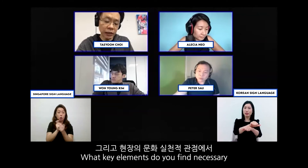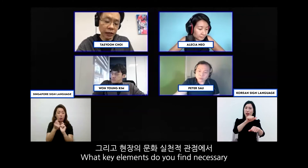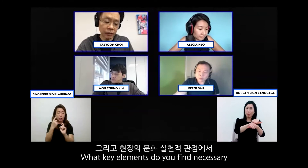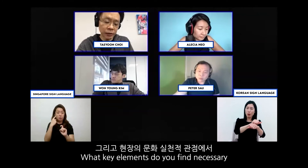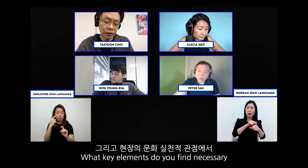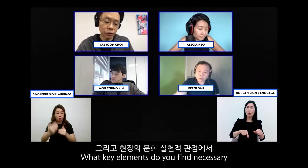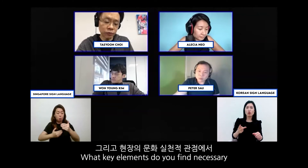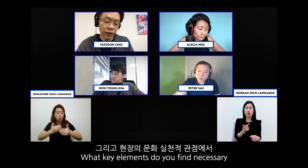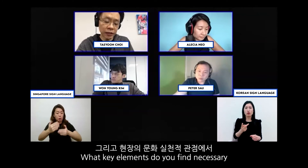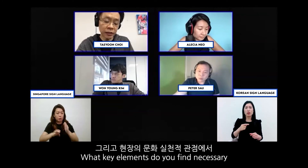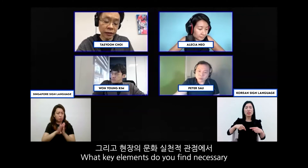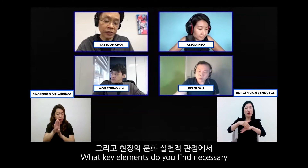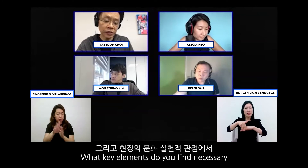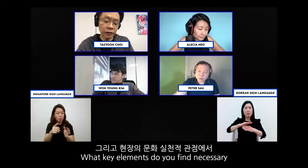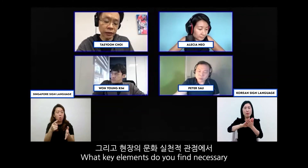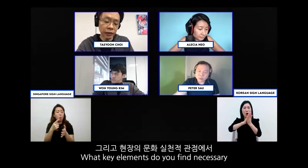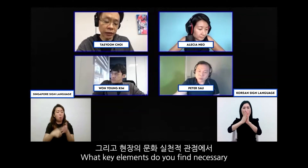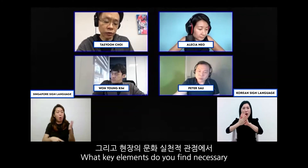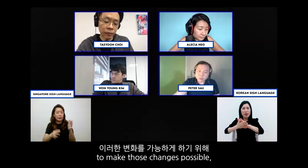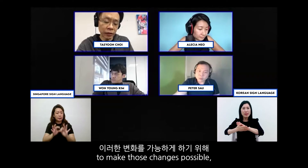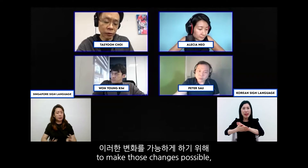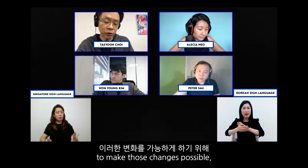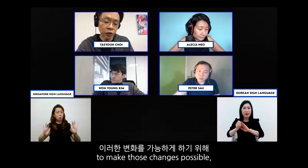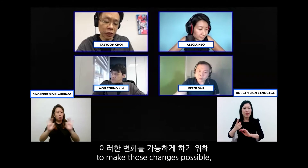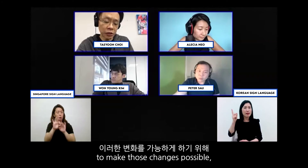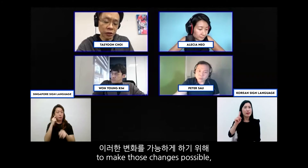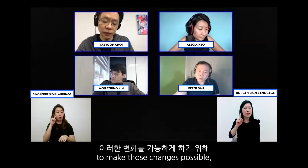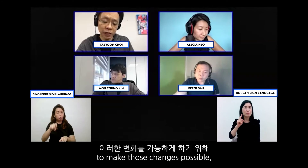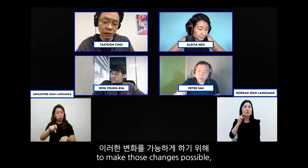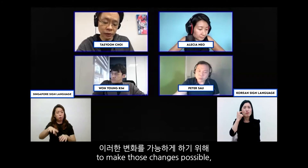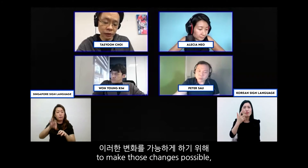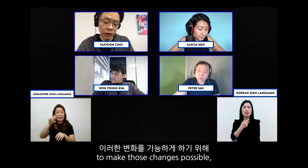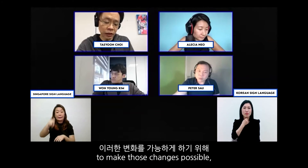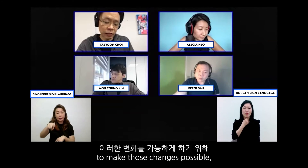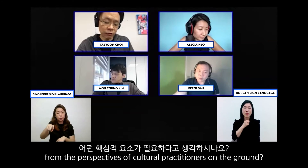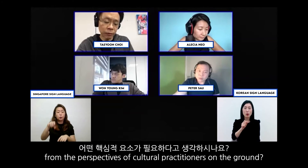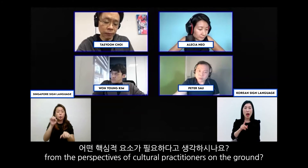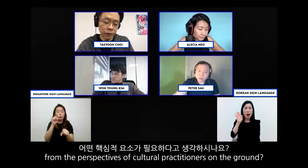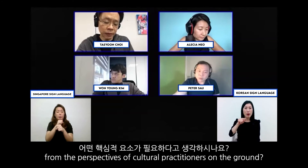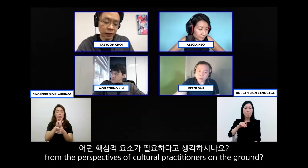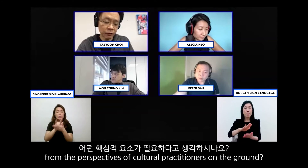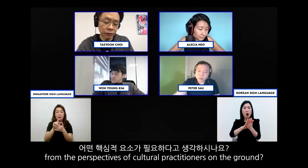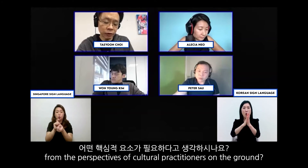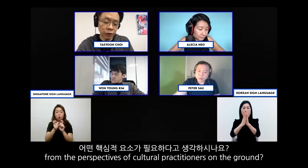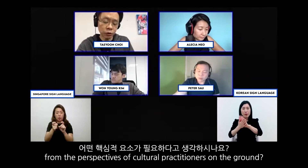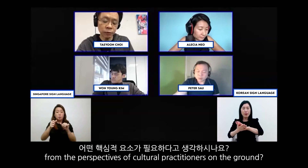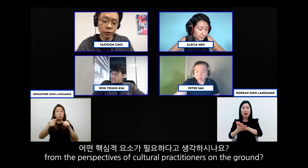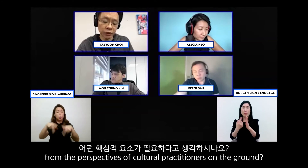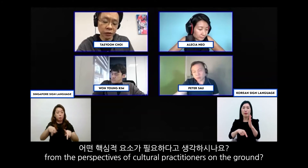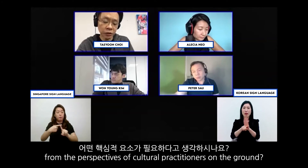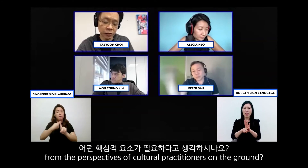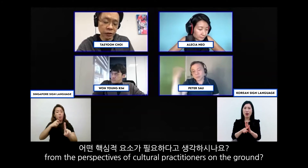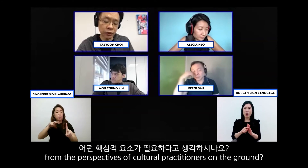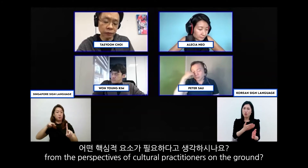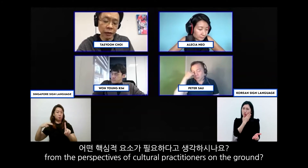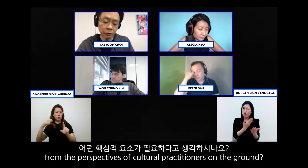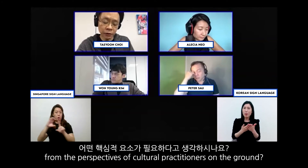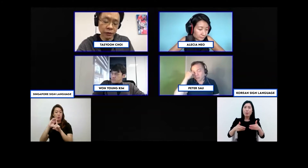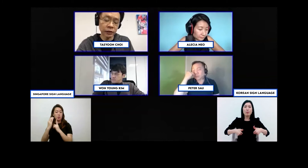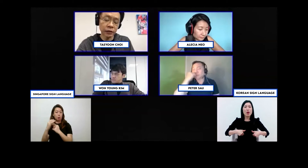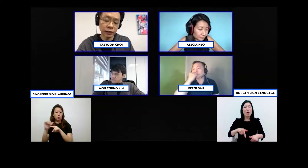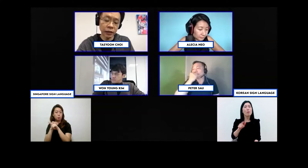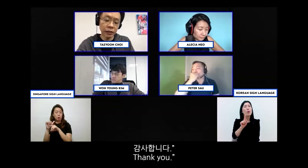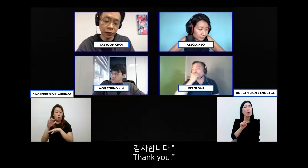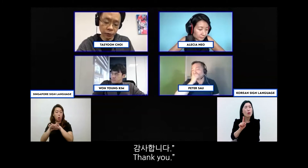What key elements do you find necessary to make those changes possible from the perspective of cultural practitioners on the